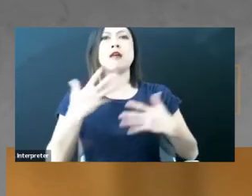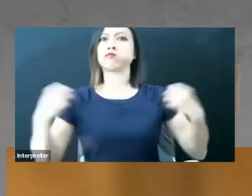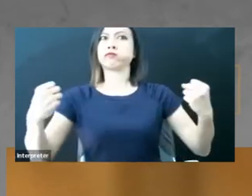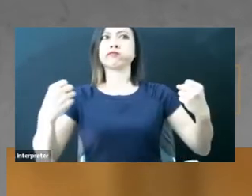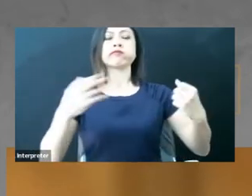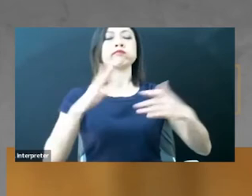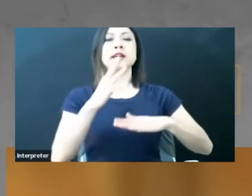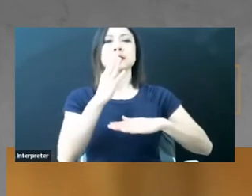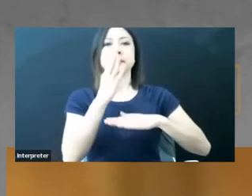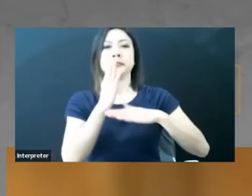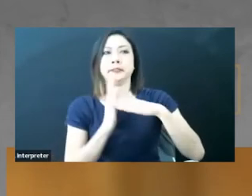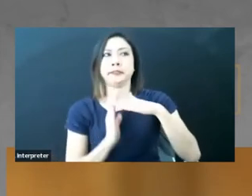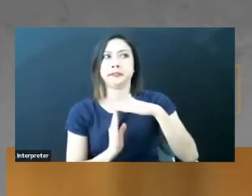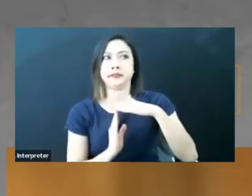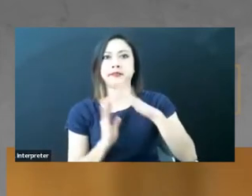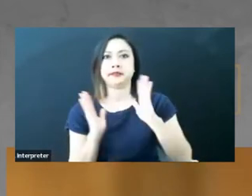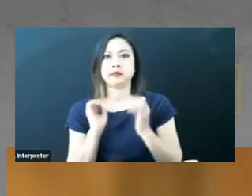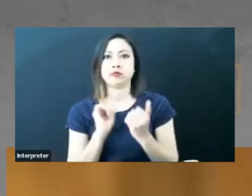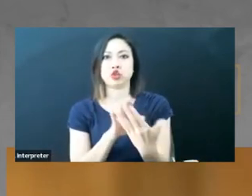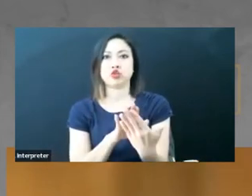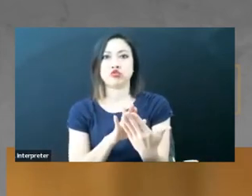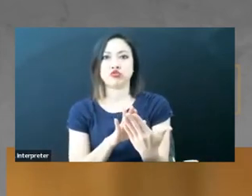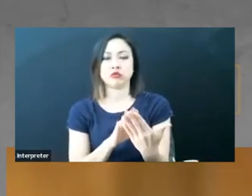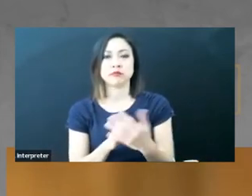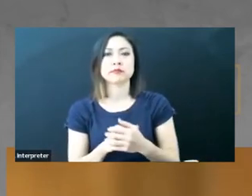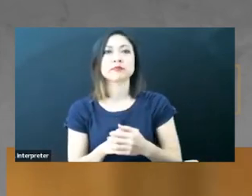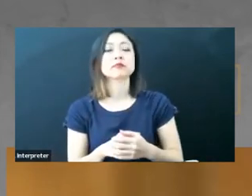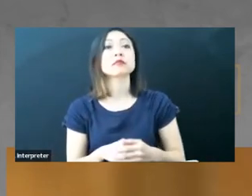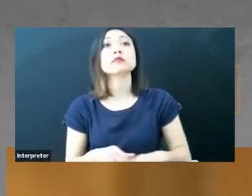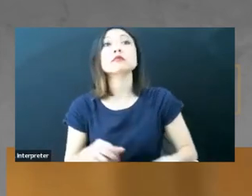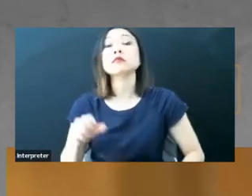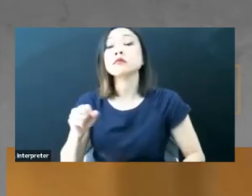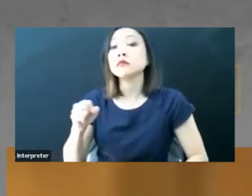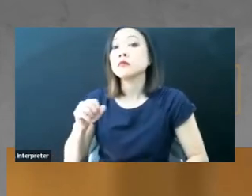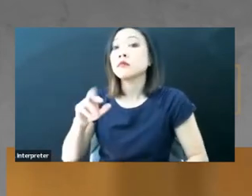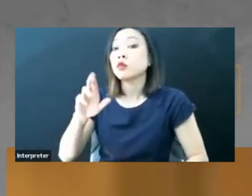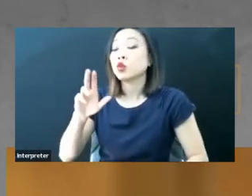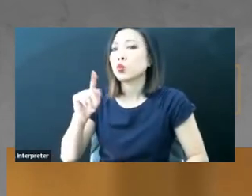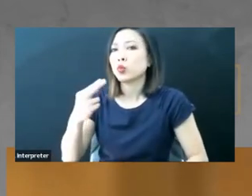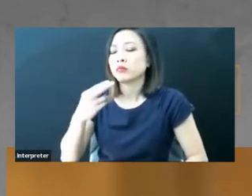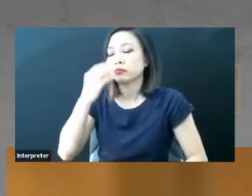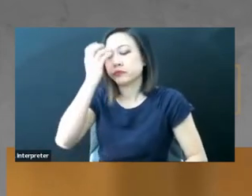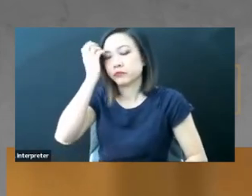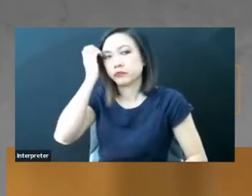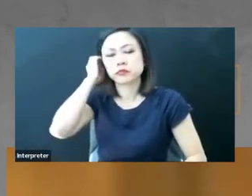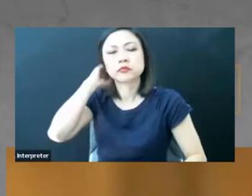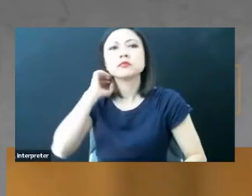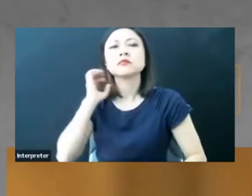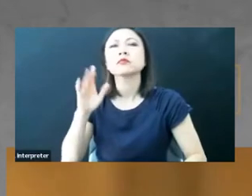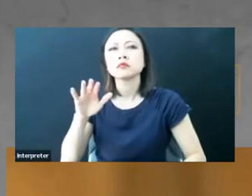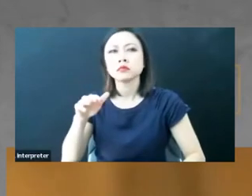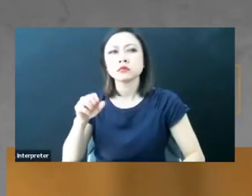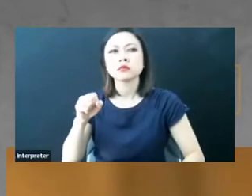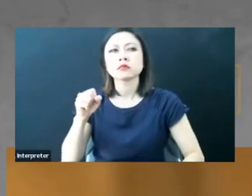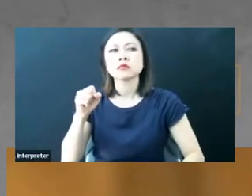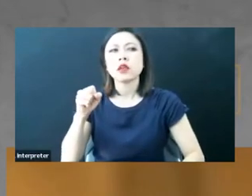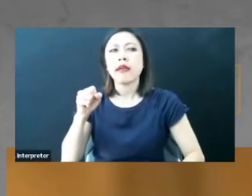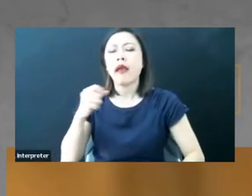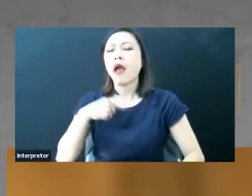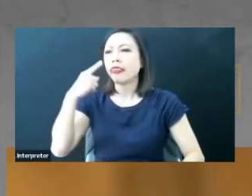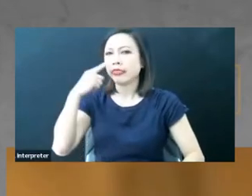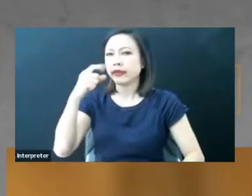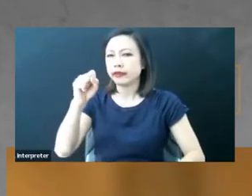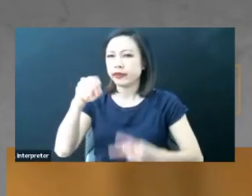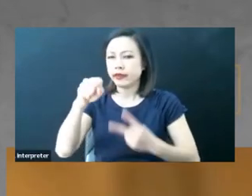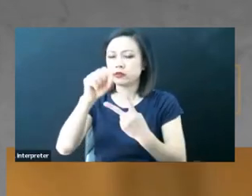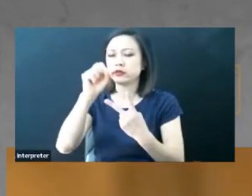I think probably yes to both, but if I would go instead to, and so what do we do about it? You know, I've